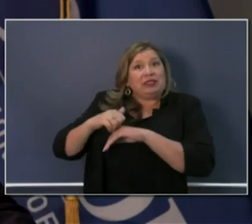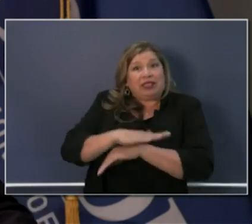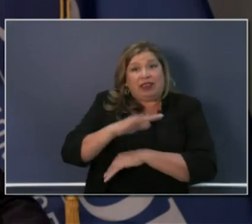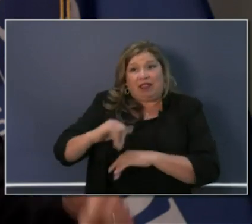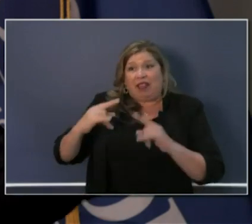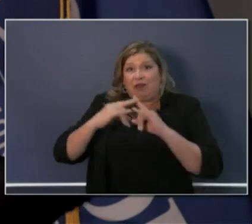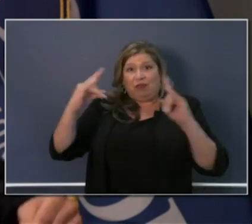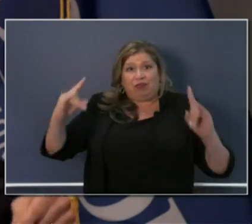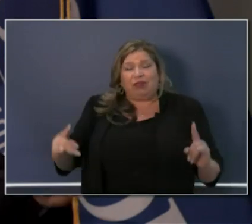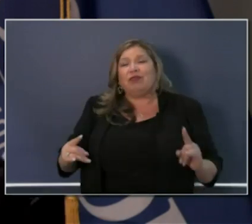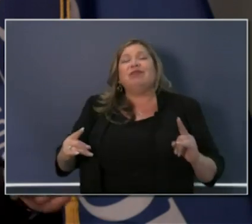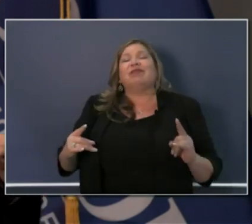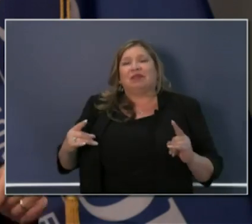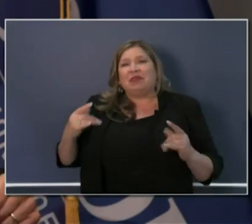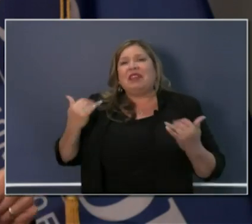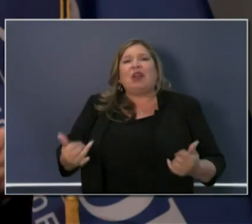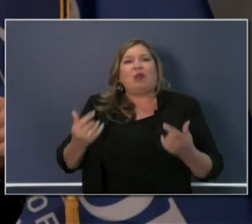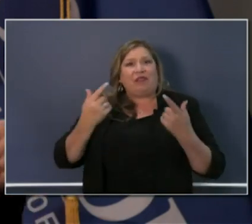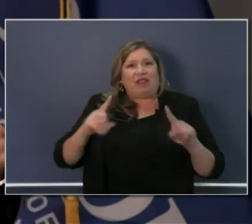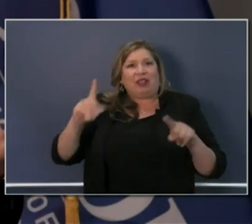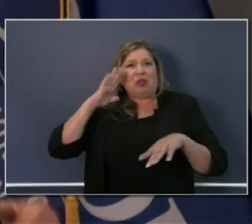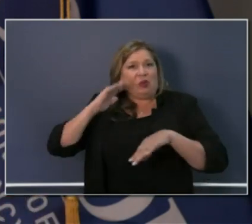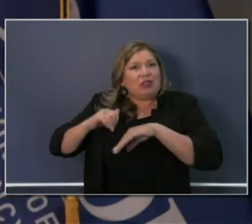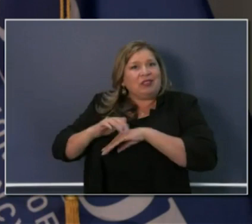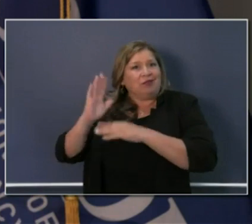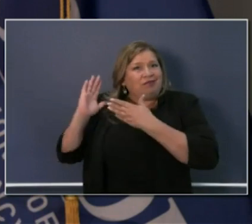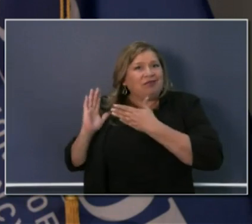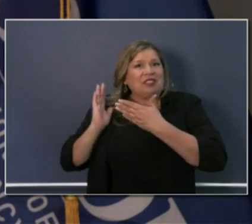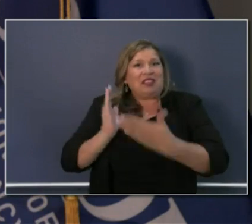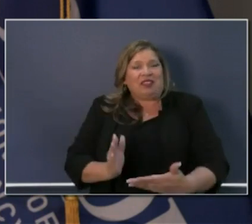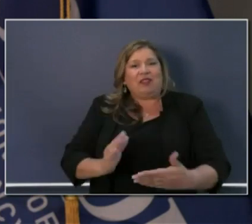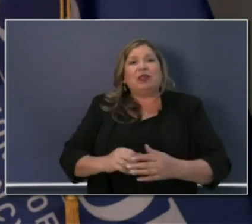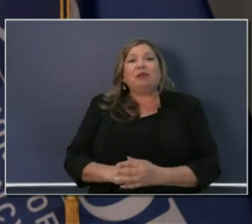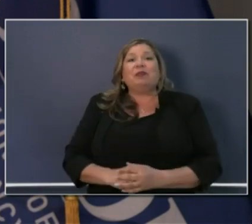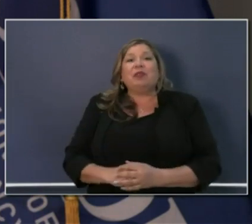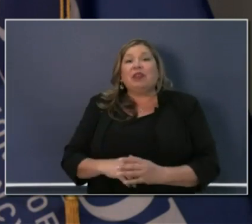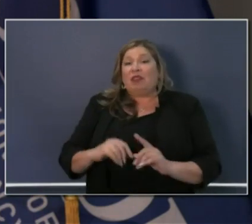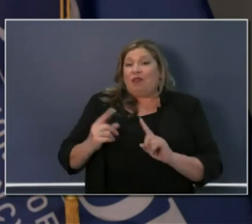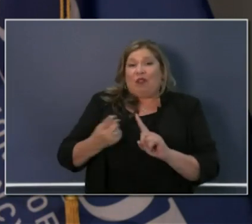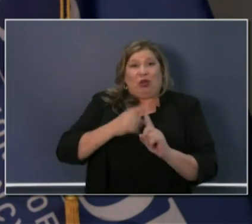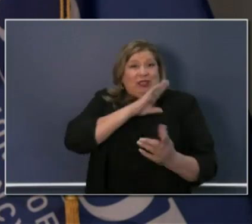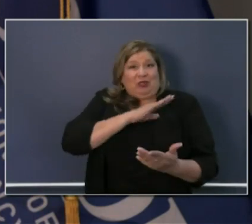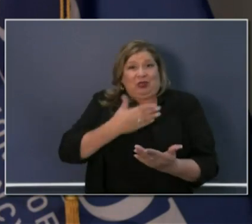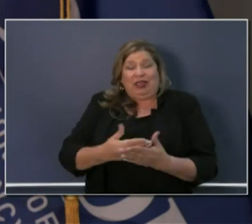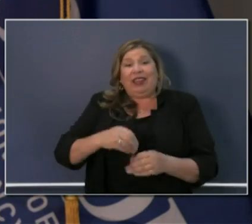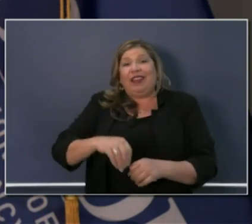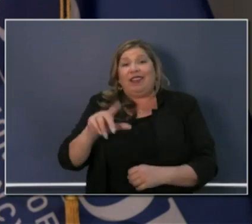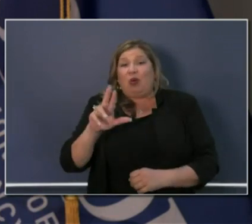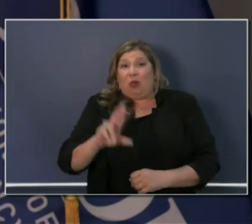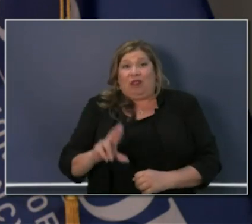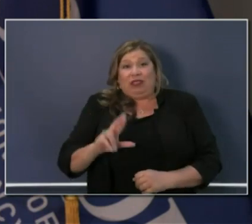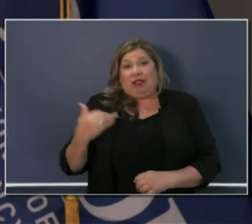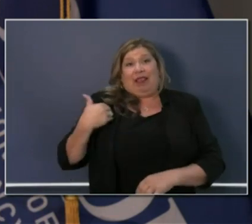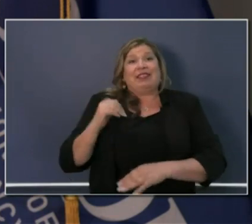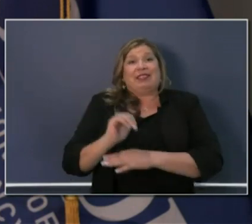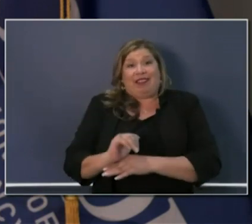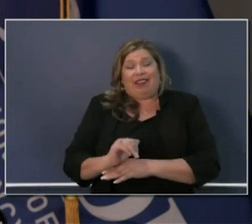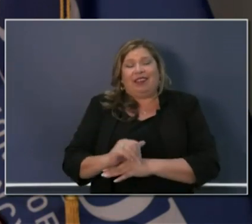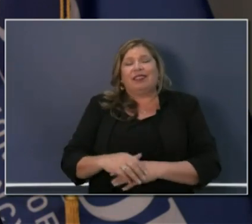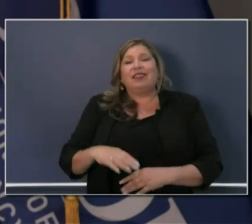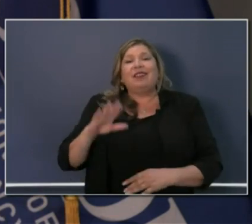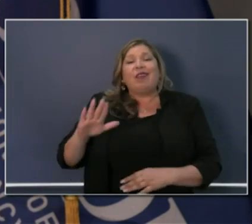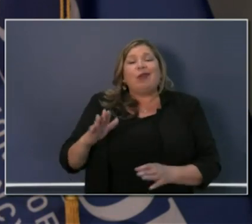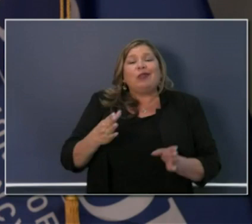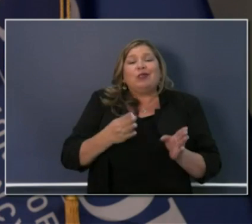this country. They're finally being delivered. They're on the way. We got our first tranche last night down in Riverside of the Strategic